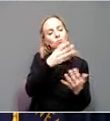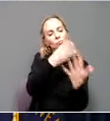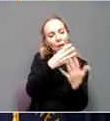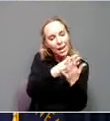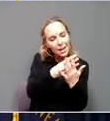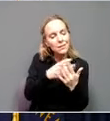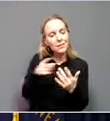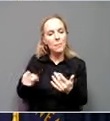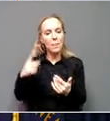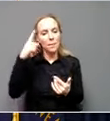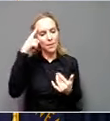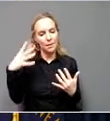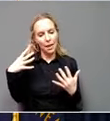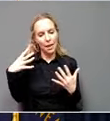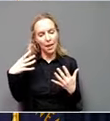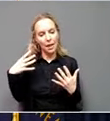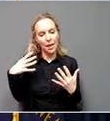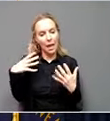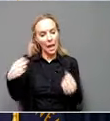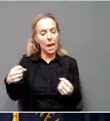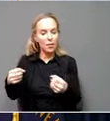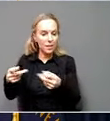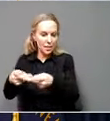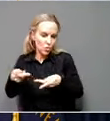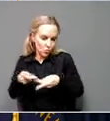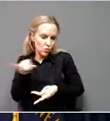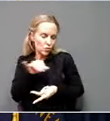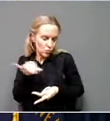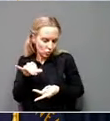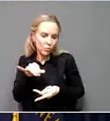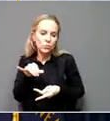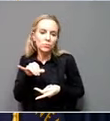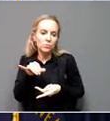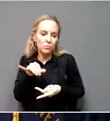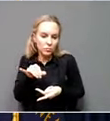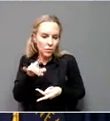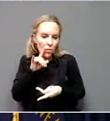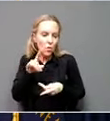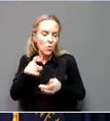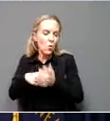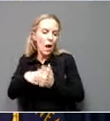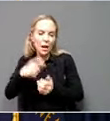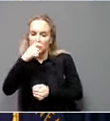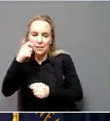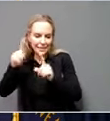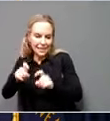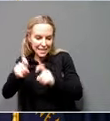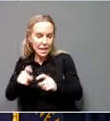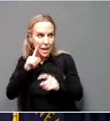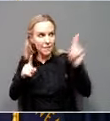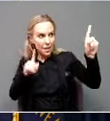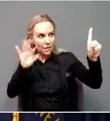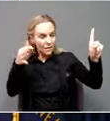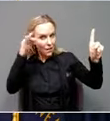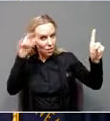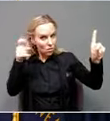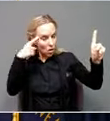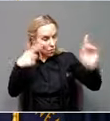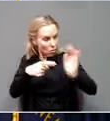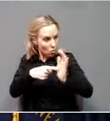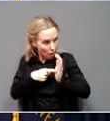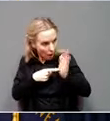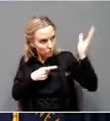health institutions. This would obviously broaden it. If we are required to do it by the federal government, we are taking the steps